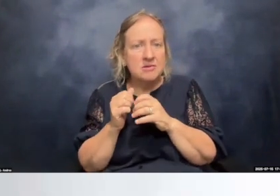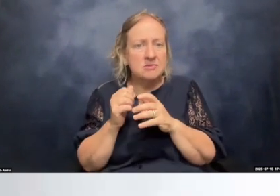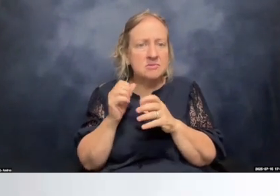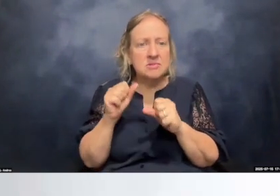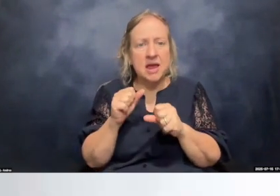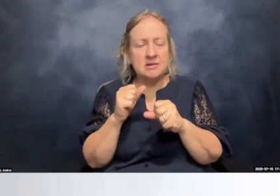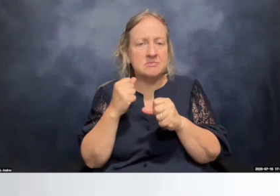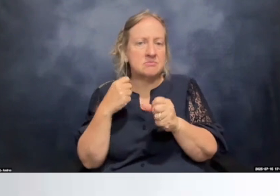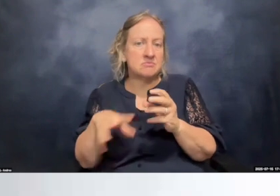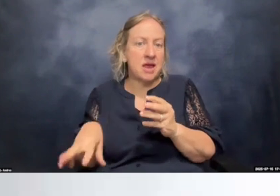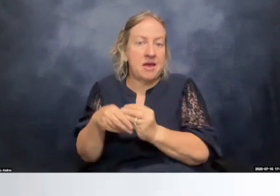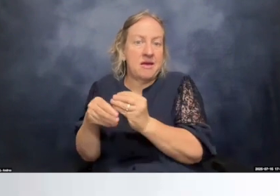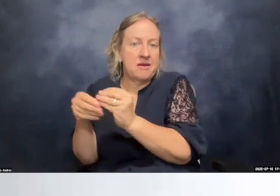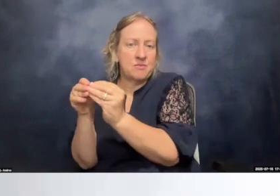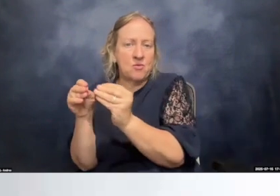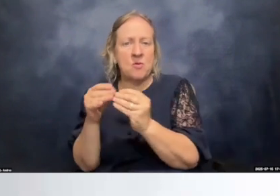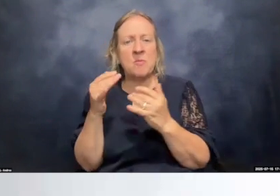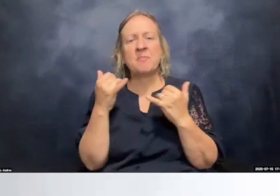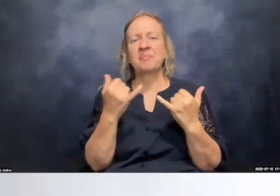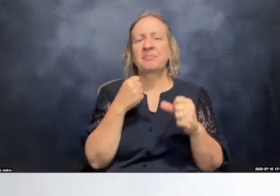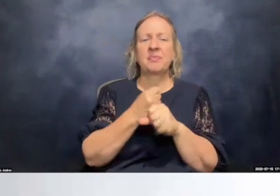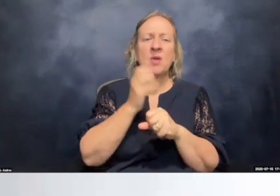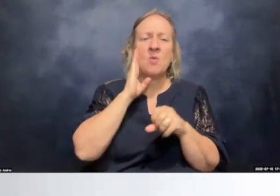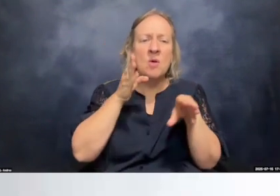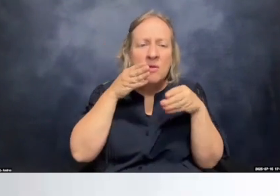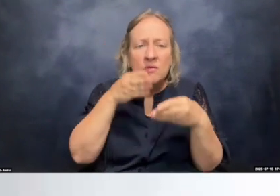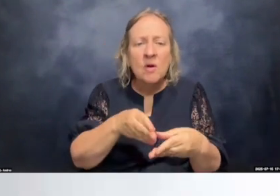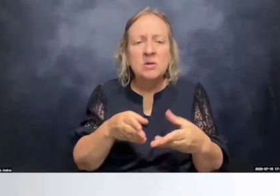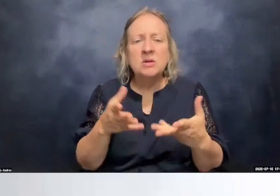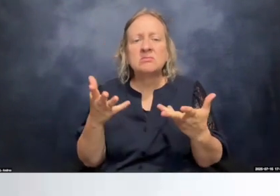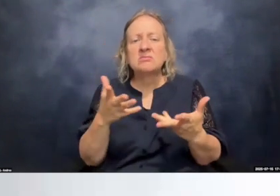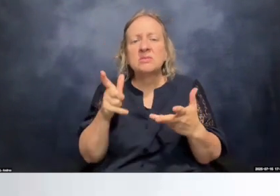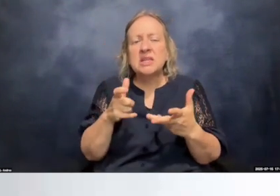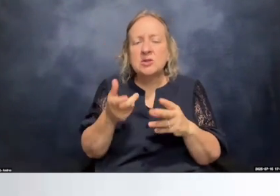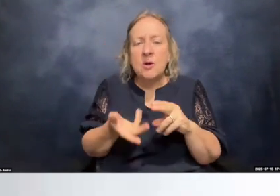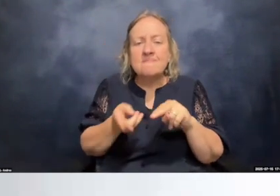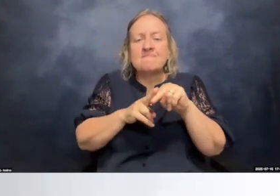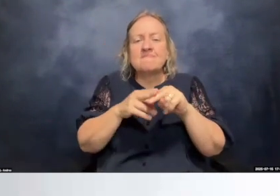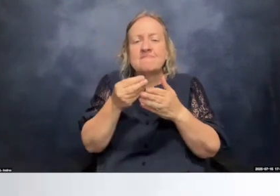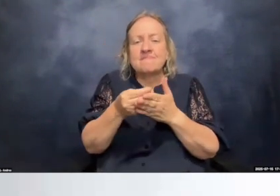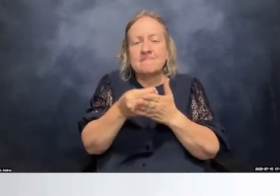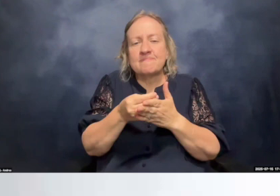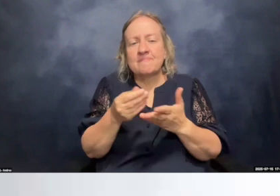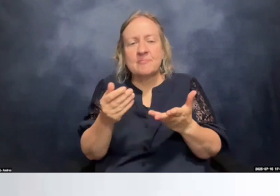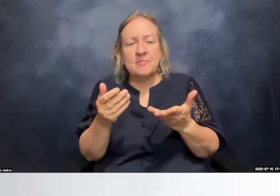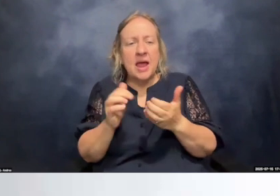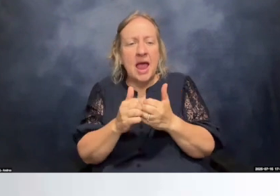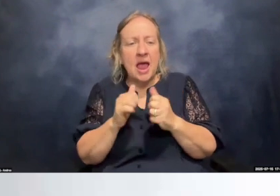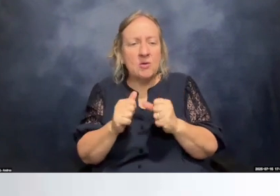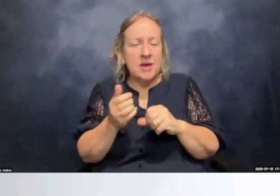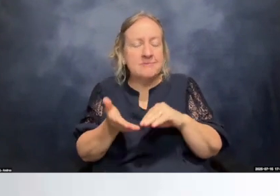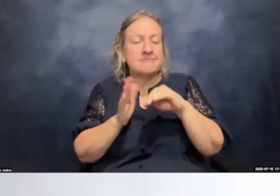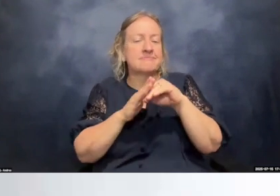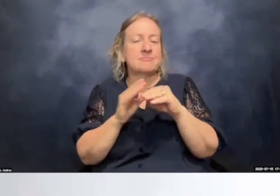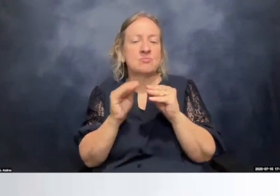funding levels and identify what it would take to expand these efforts. We'll share more details in upcoming funding plan